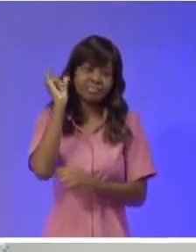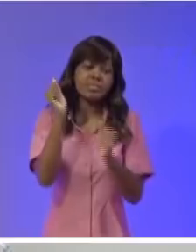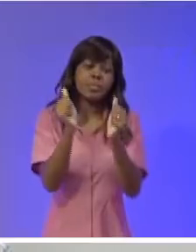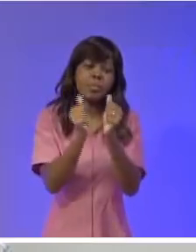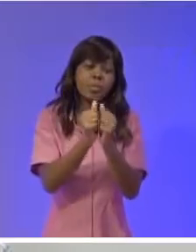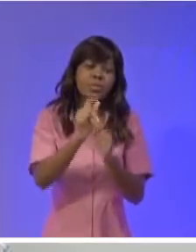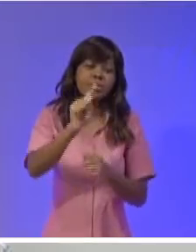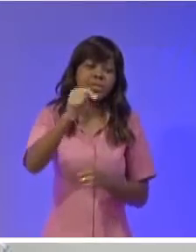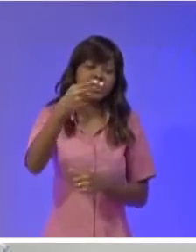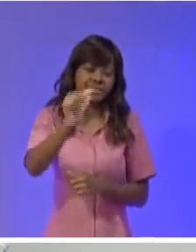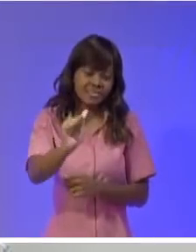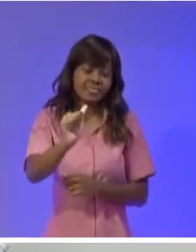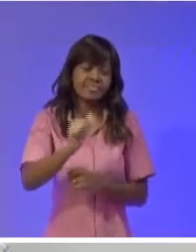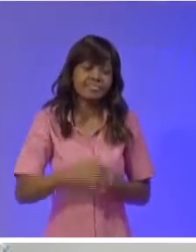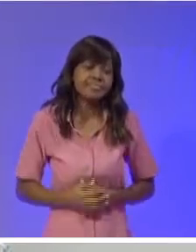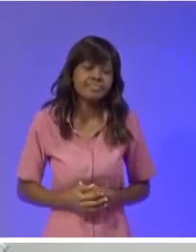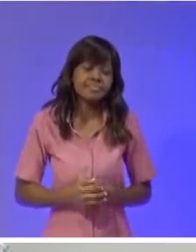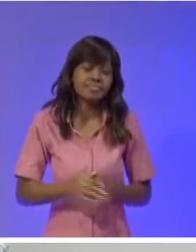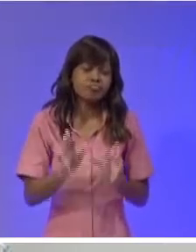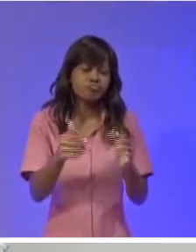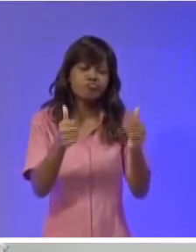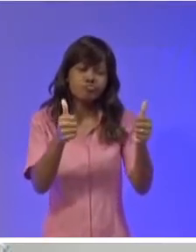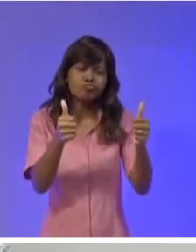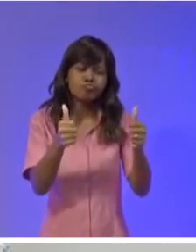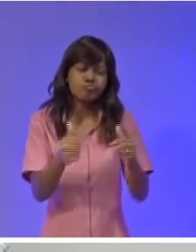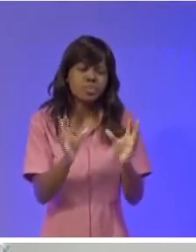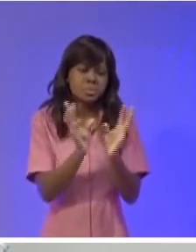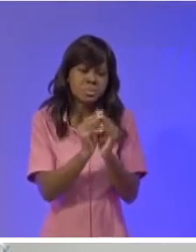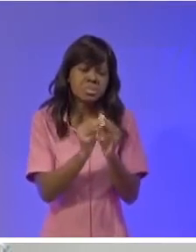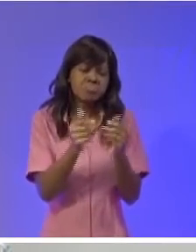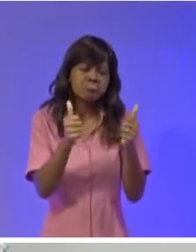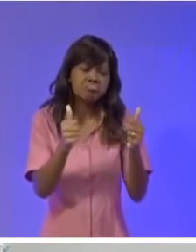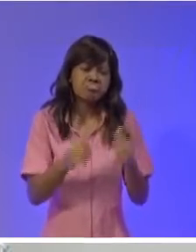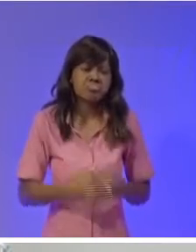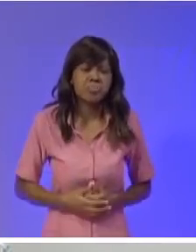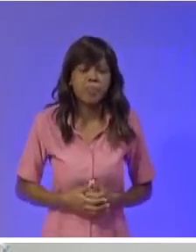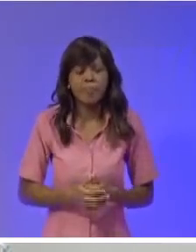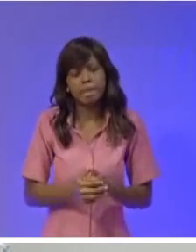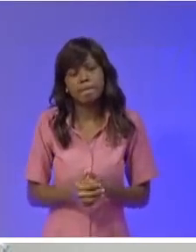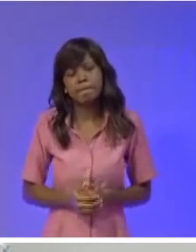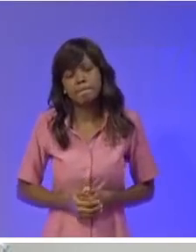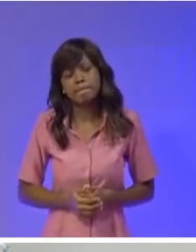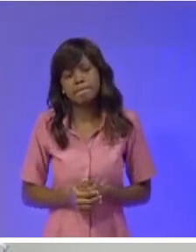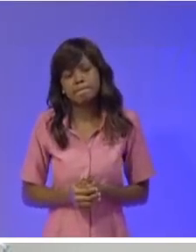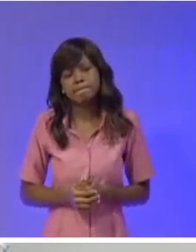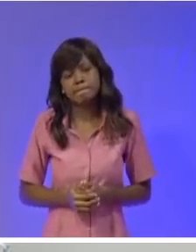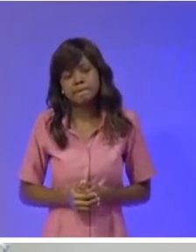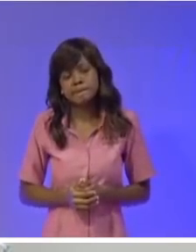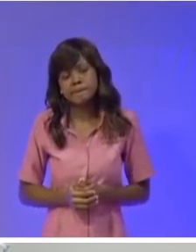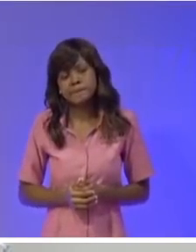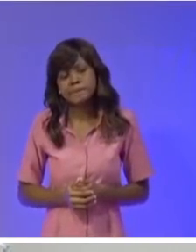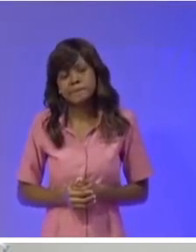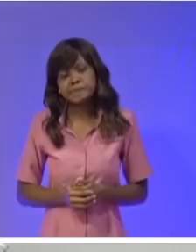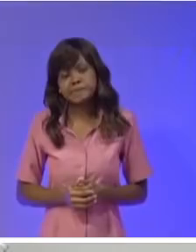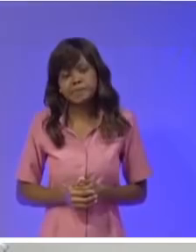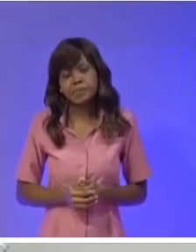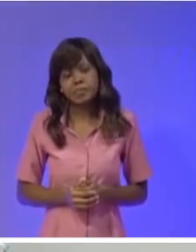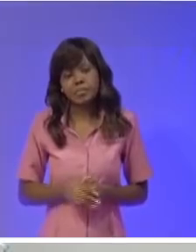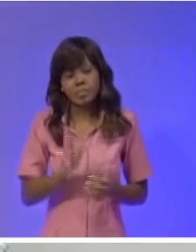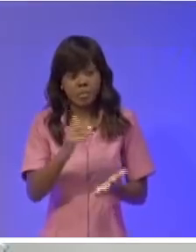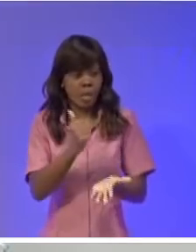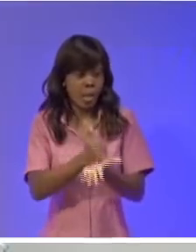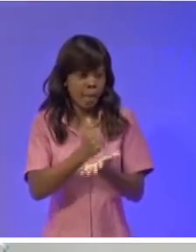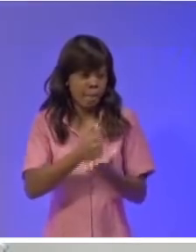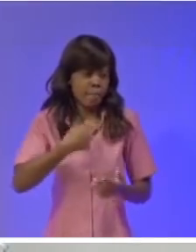meeting. It was mainly an introductory meeting to introduce for both myself and the new Secretary of